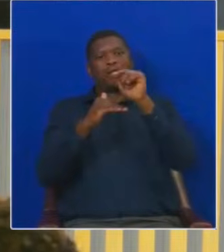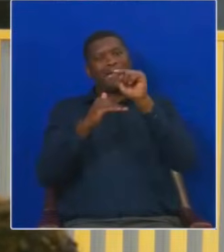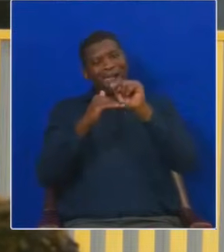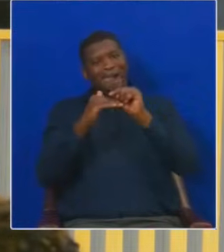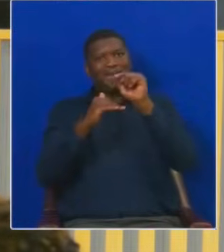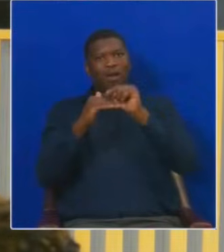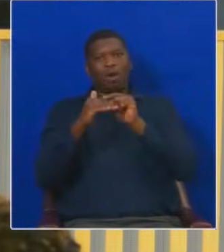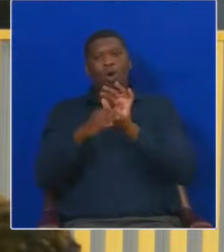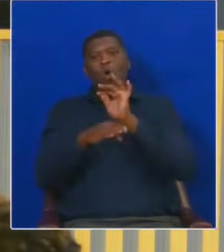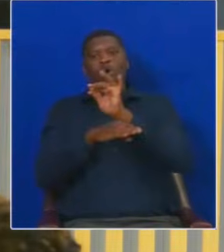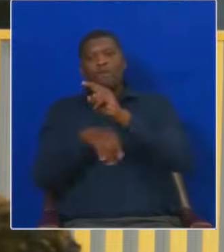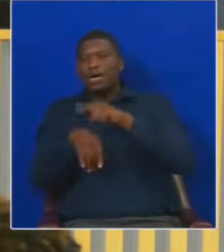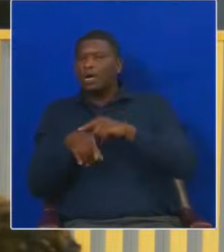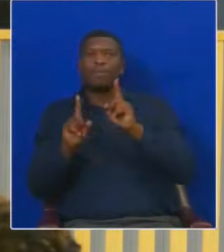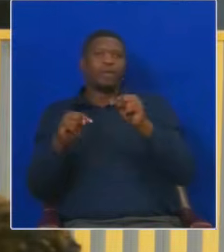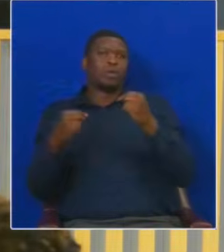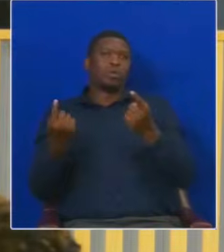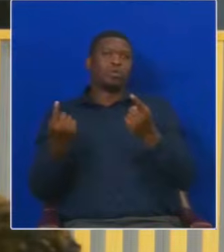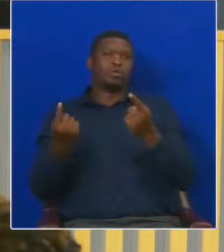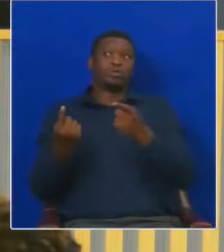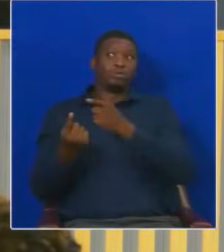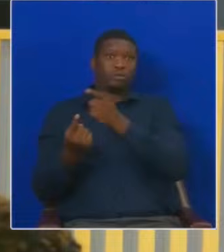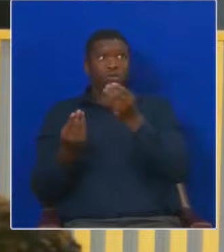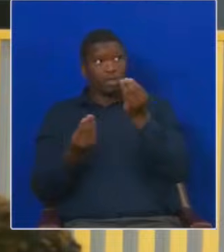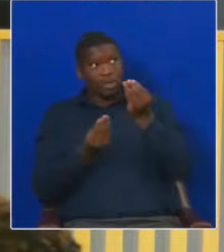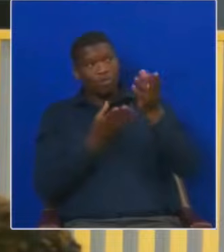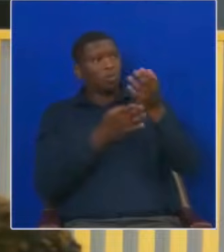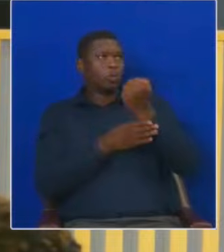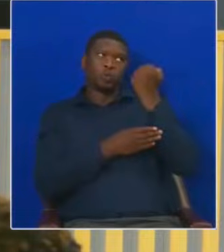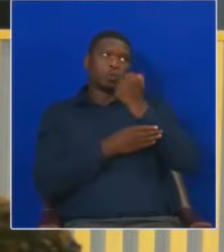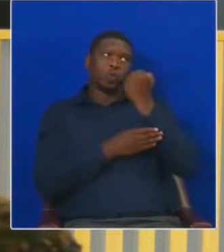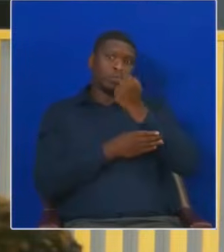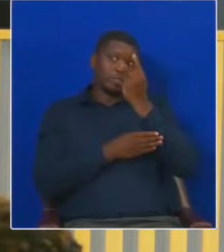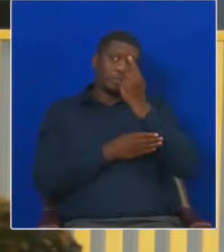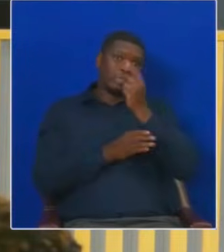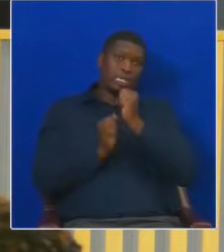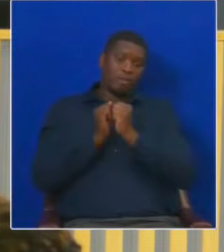his brother-in-law, Mr. Katiso Molefe.